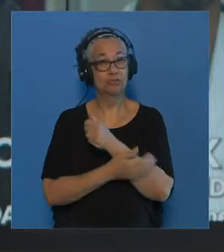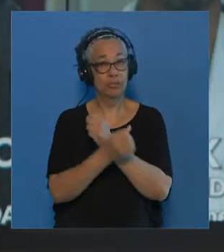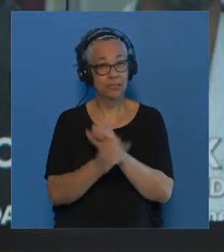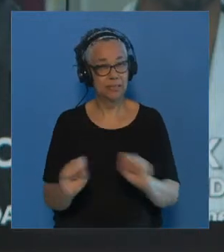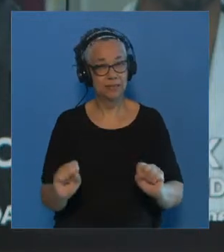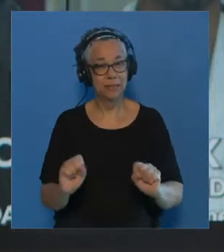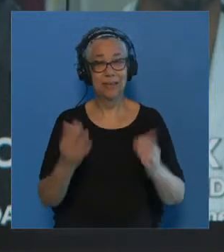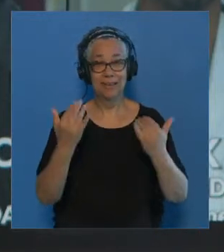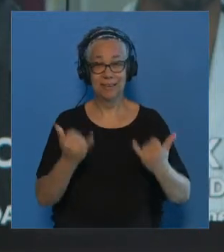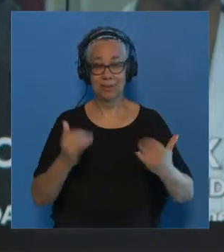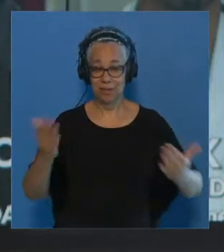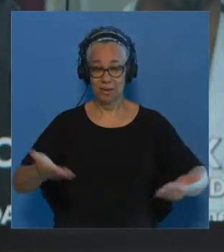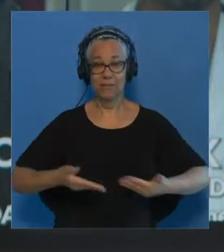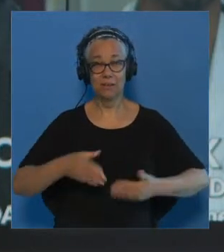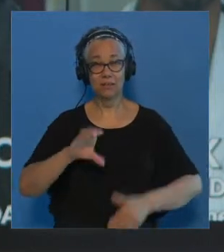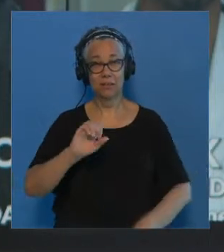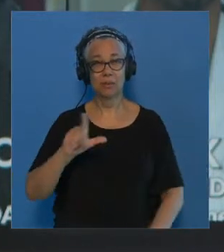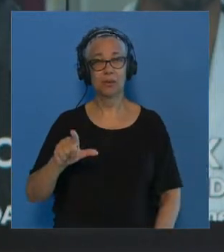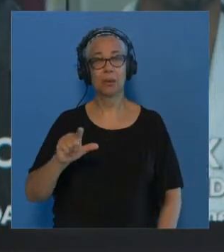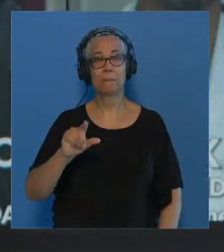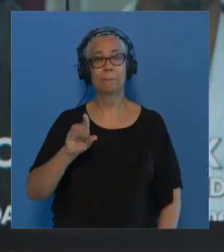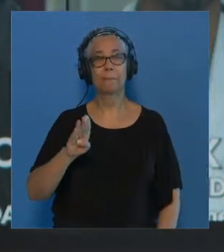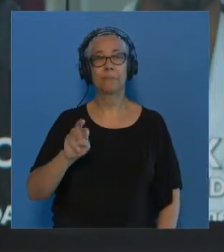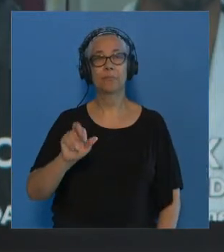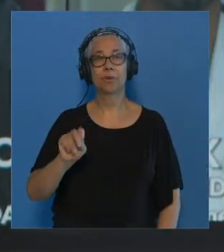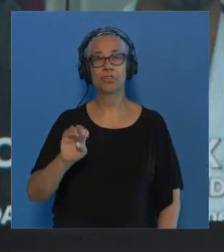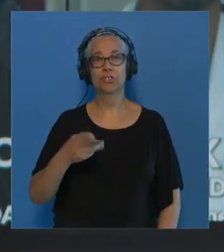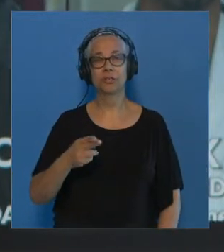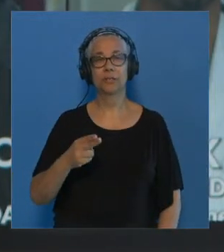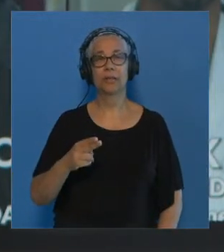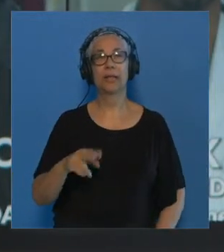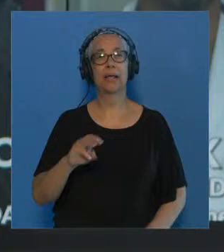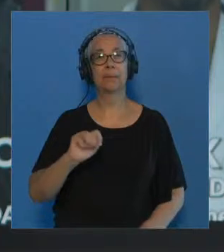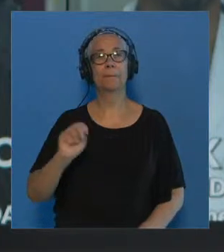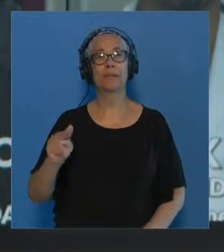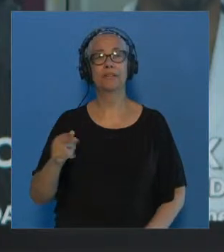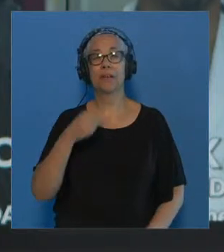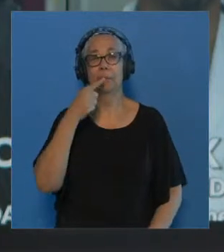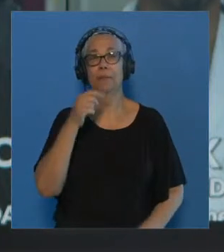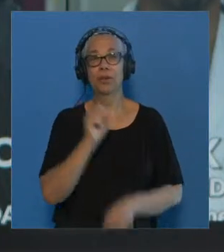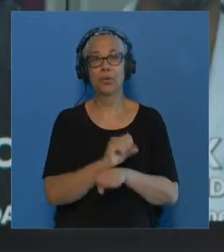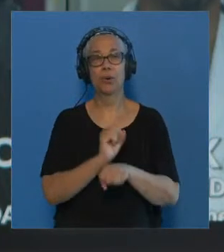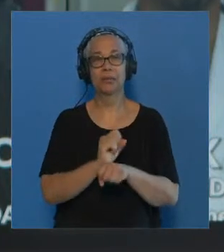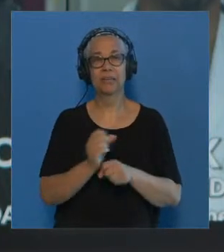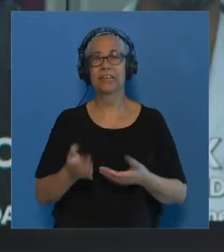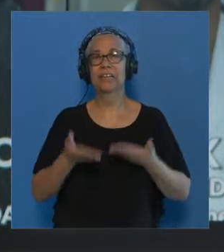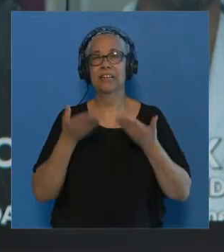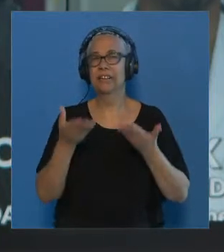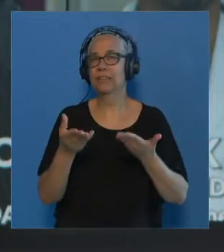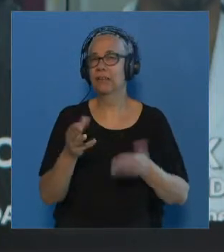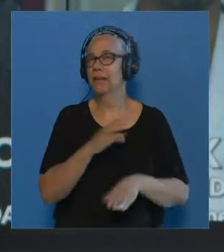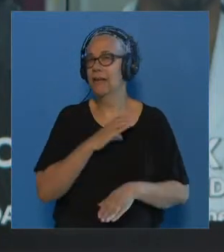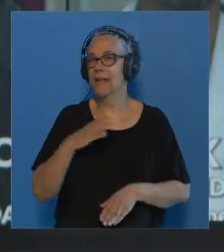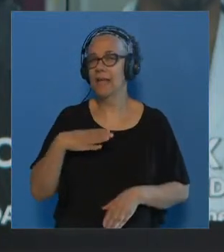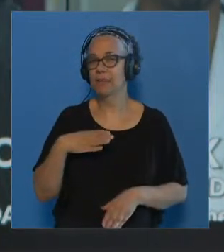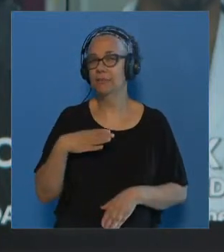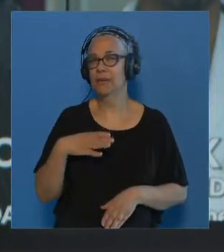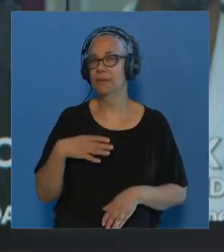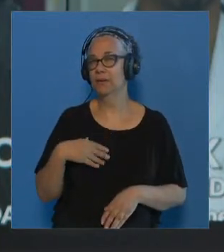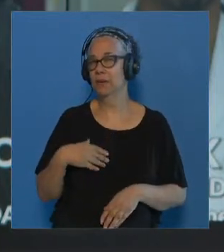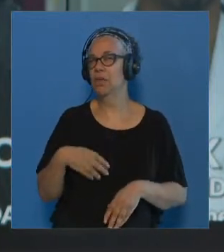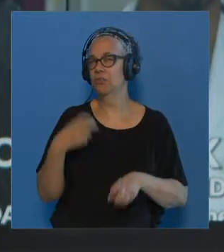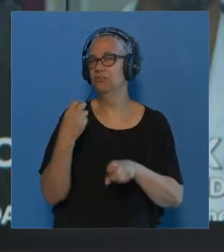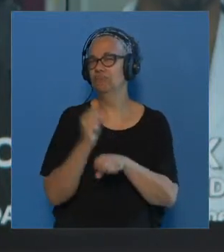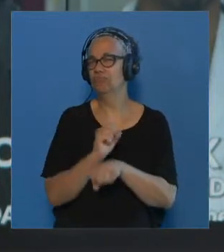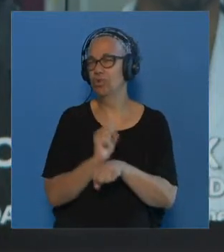invite Colonel Birch, the Minister of Public Works, to give an update on the work of the Cabinet Committee tasked with safely reopening